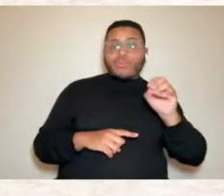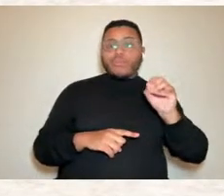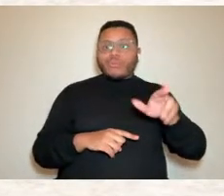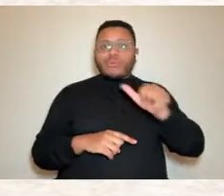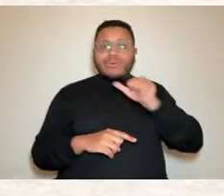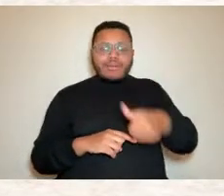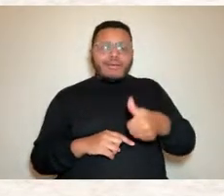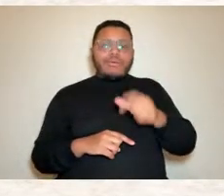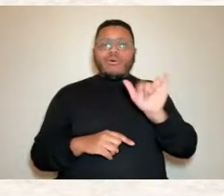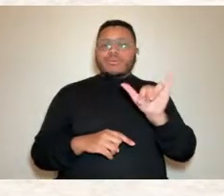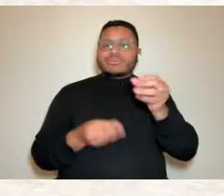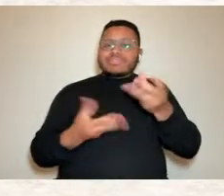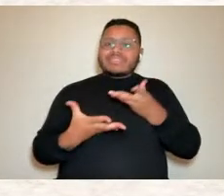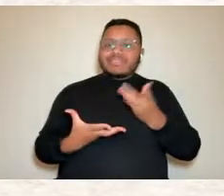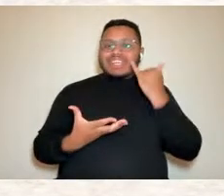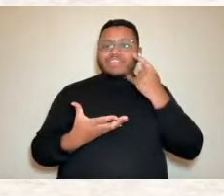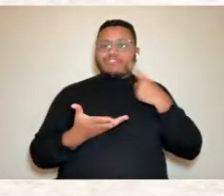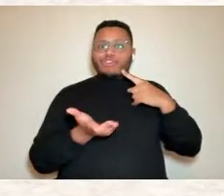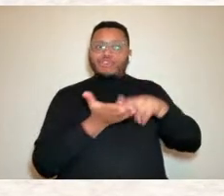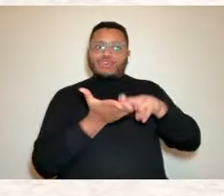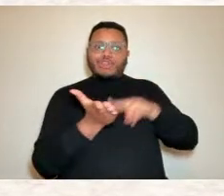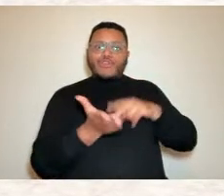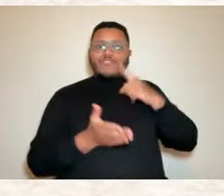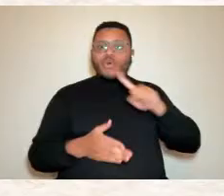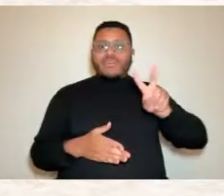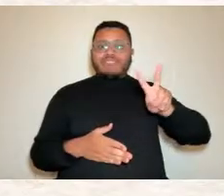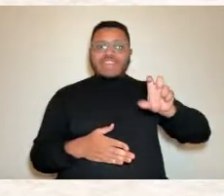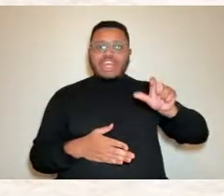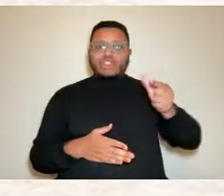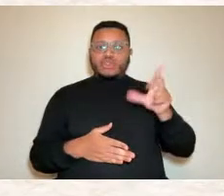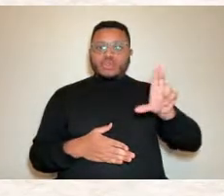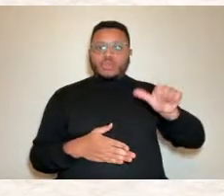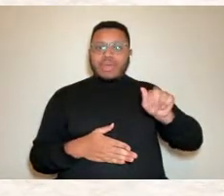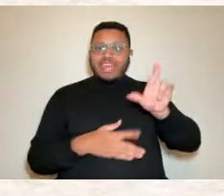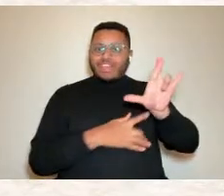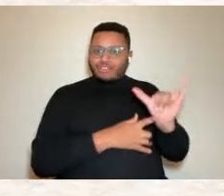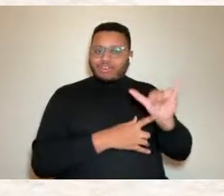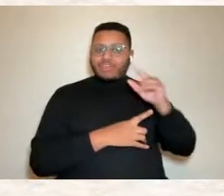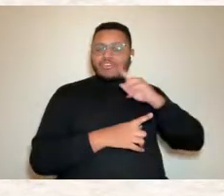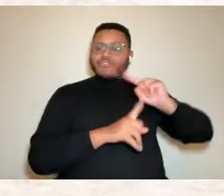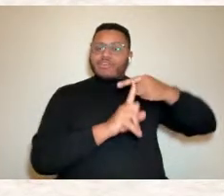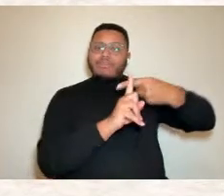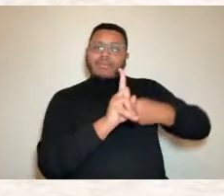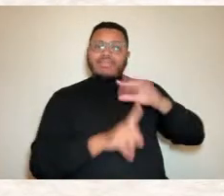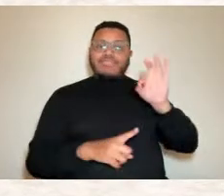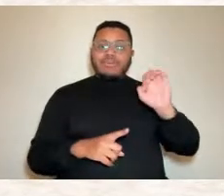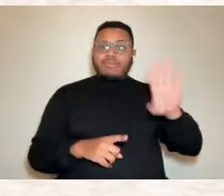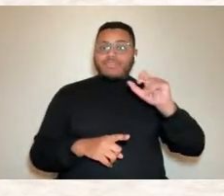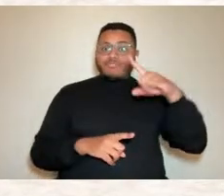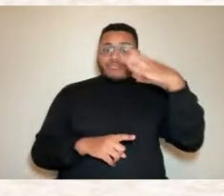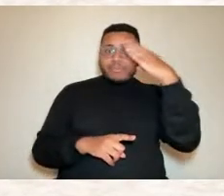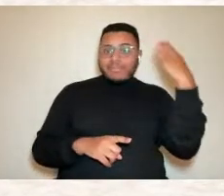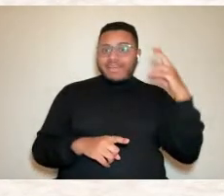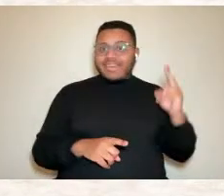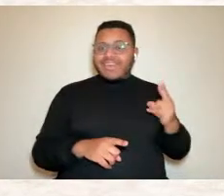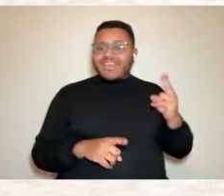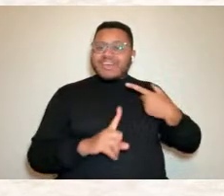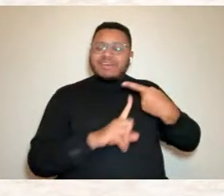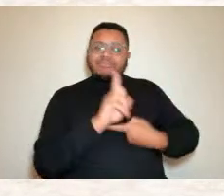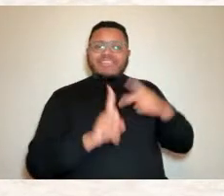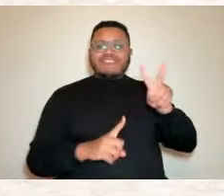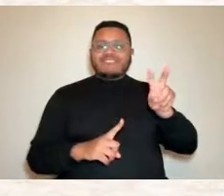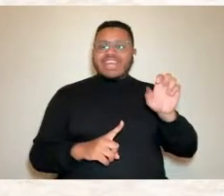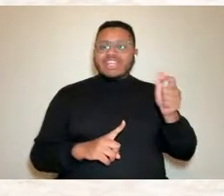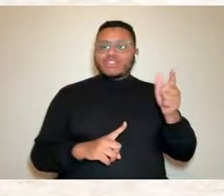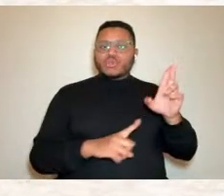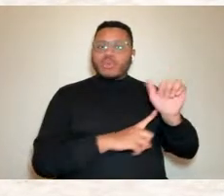let us know if you are registered for Veguary. For the month of February, for Black History Month, Veguary is